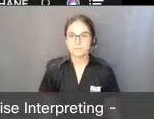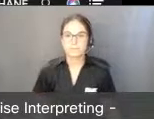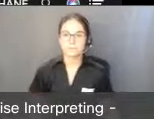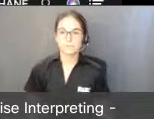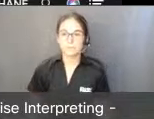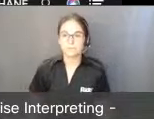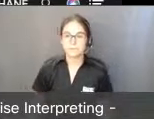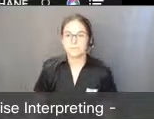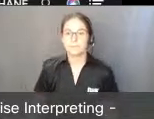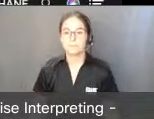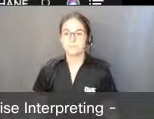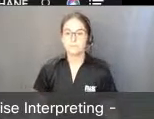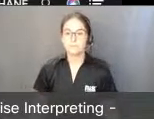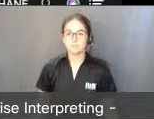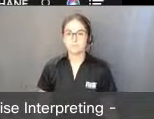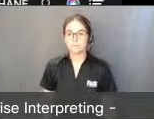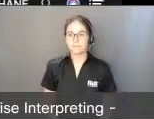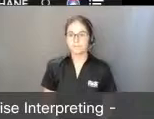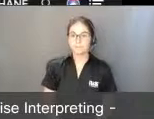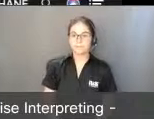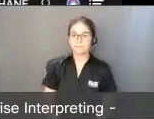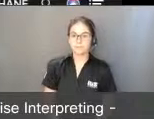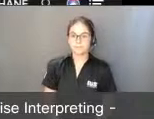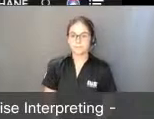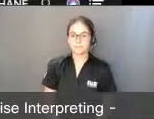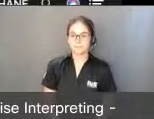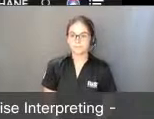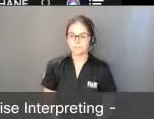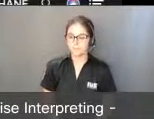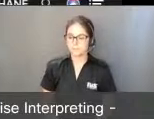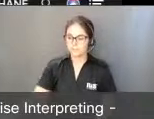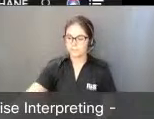Dr. Peterson, that's item 4.2.